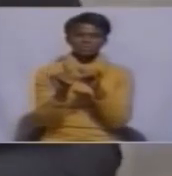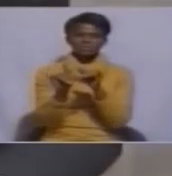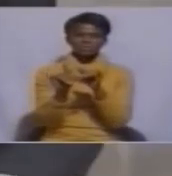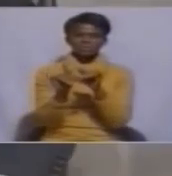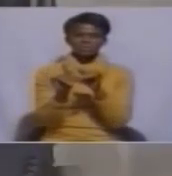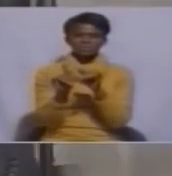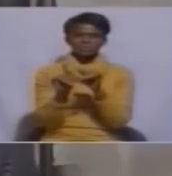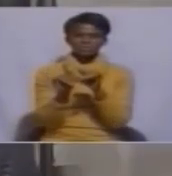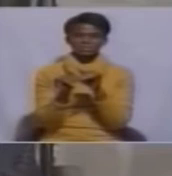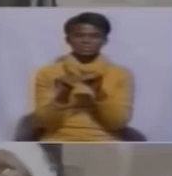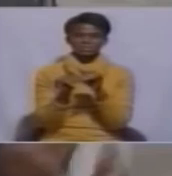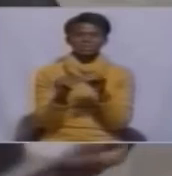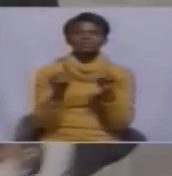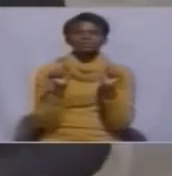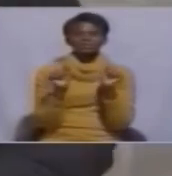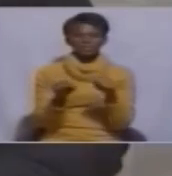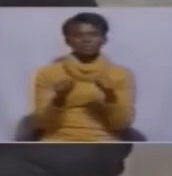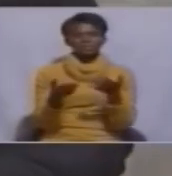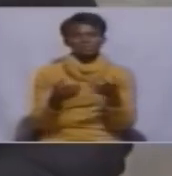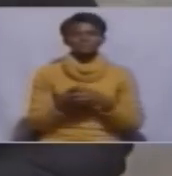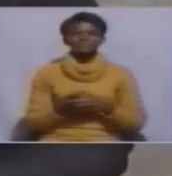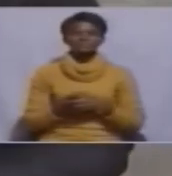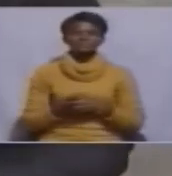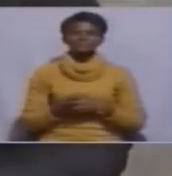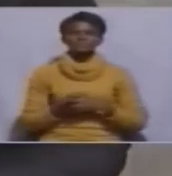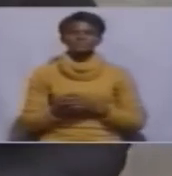Well, maybe I can go through